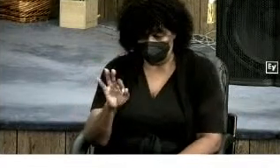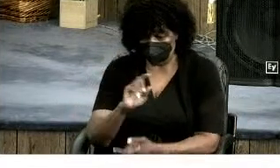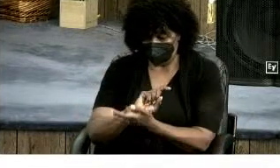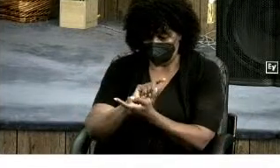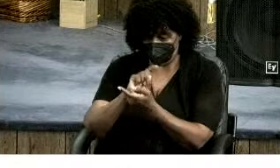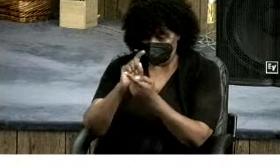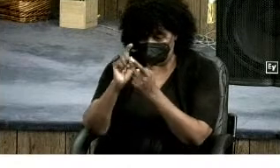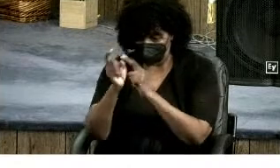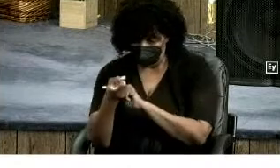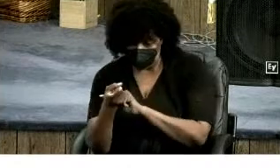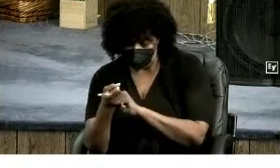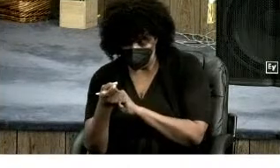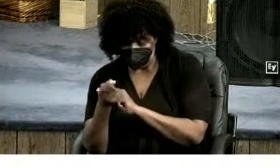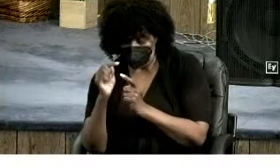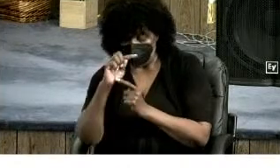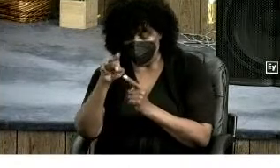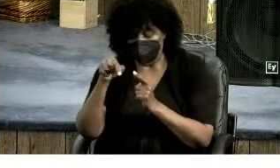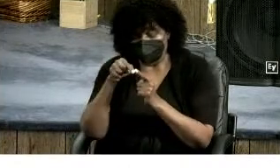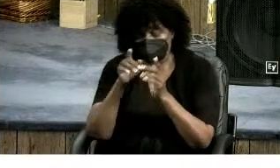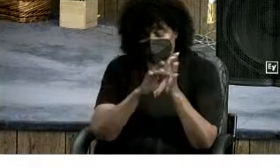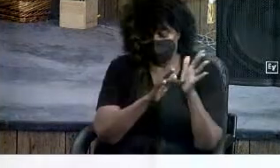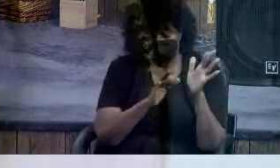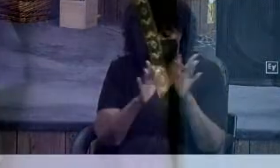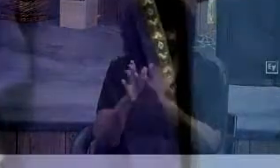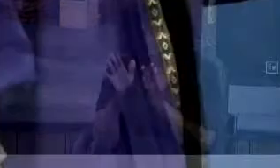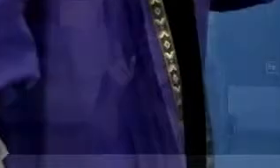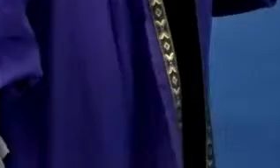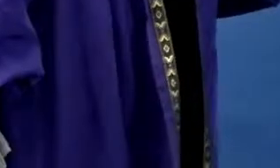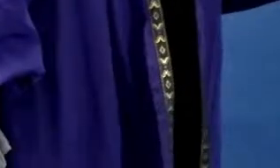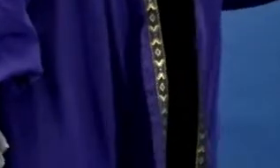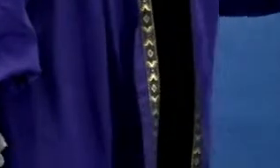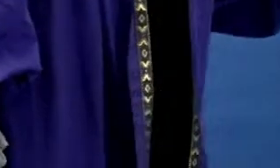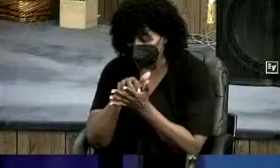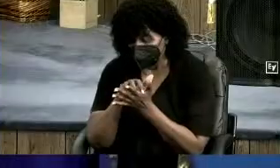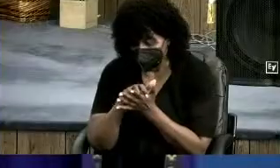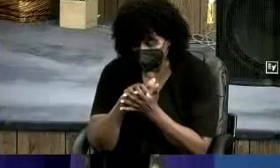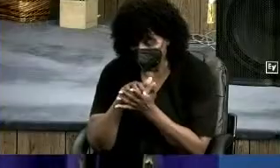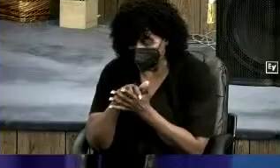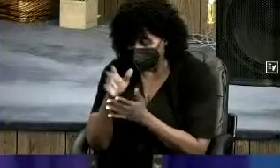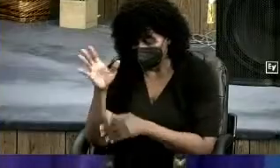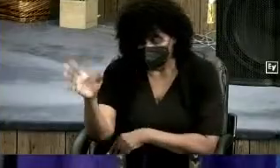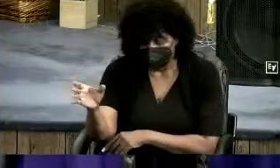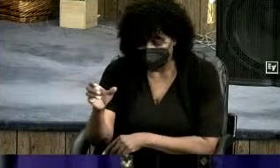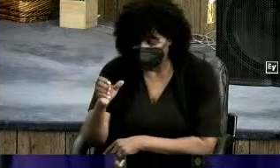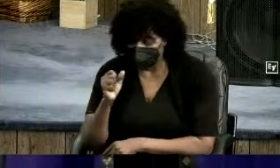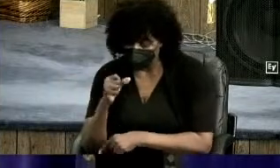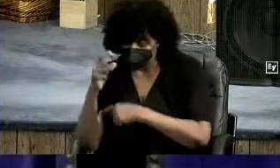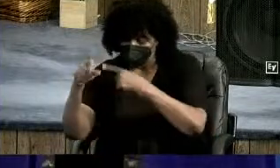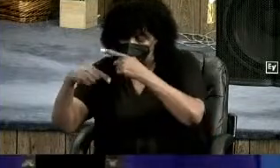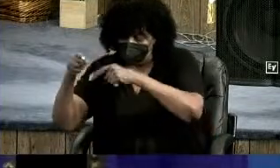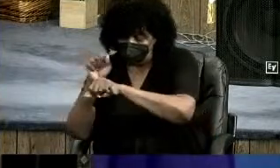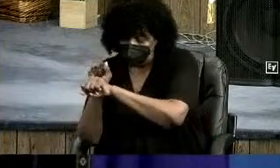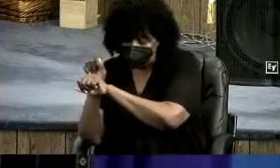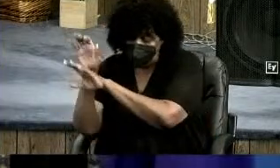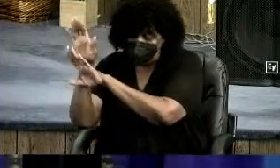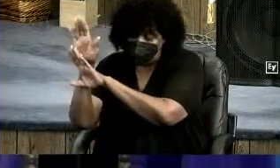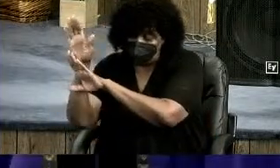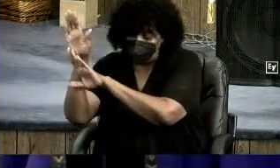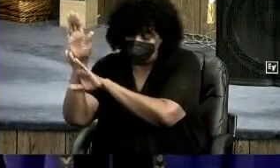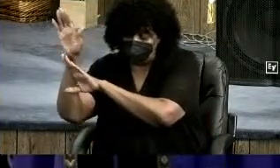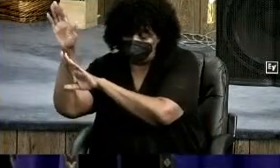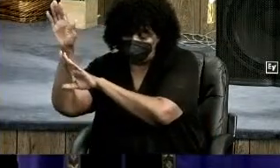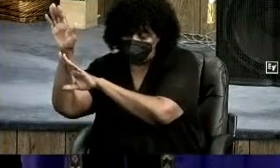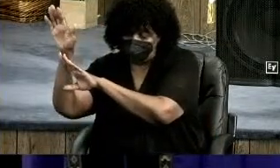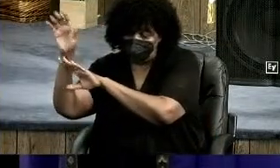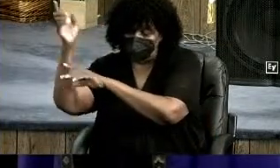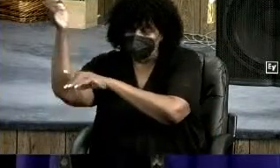Just when Jesus was depleted and out of energy, all of a sudden he taketh Peter and John up with him, and Moses and